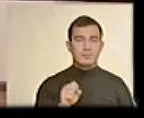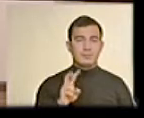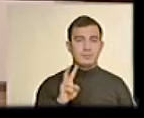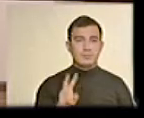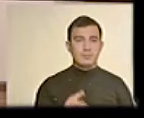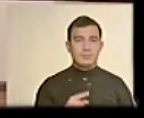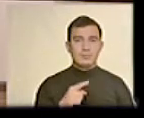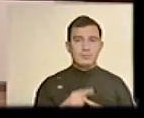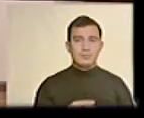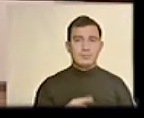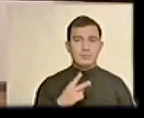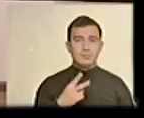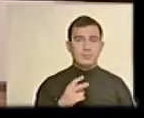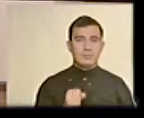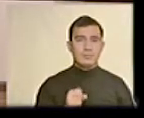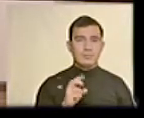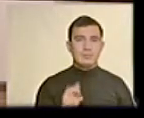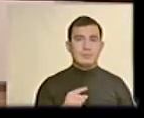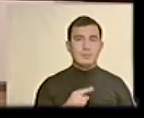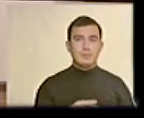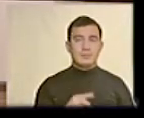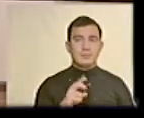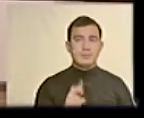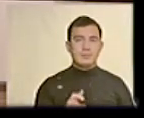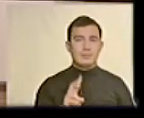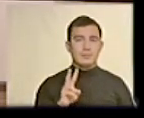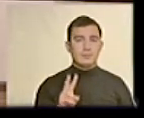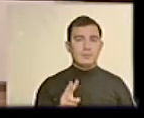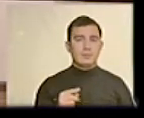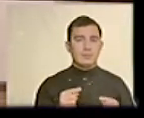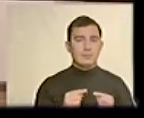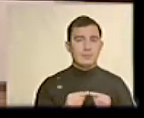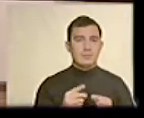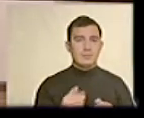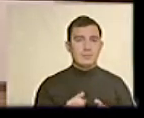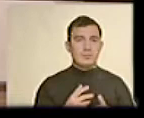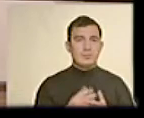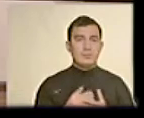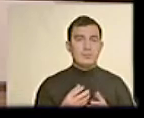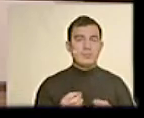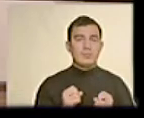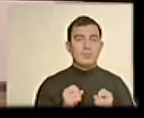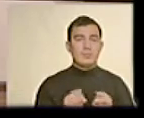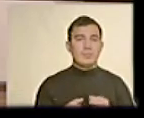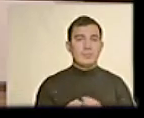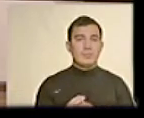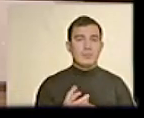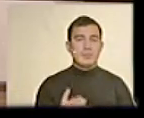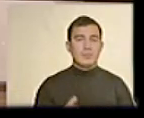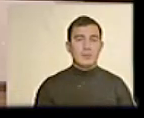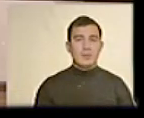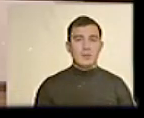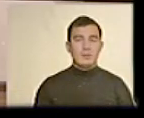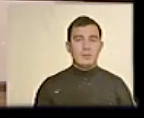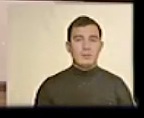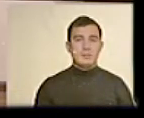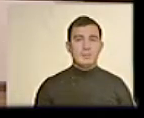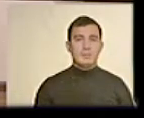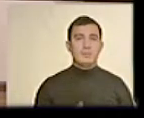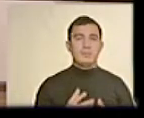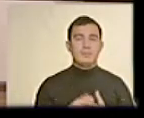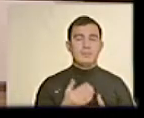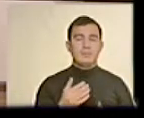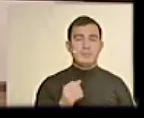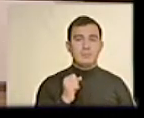plus 2ab plus b kvadratga teng. Buni qanday hosil qilganimizni ko'rib olamiz. A plus